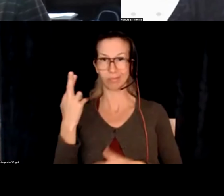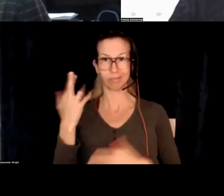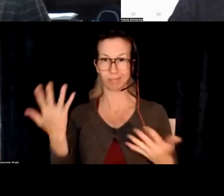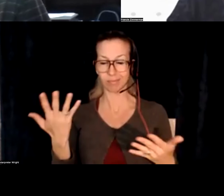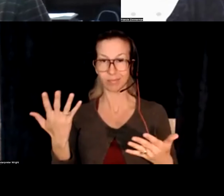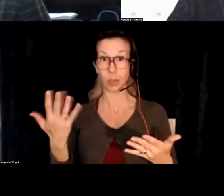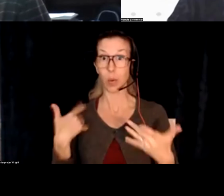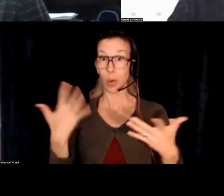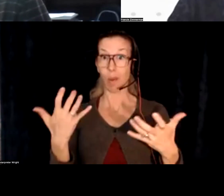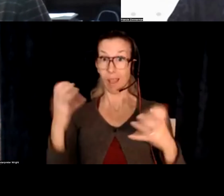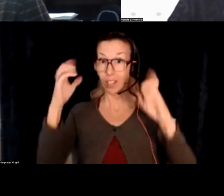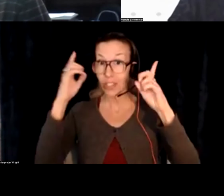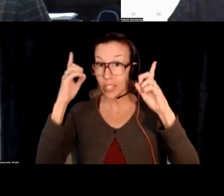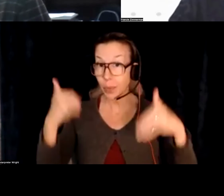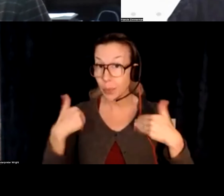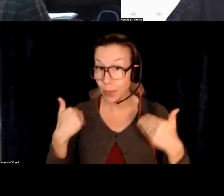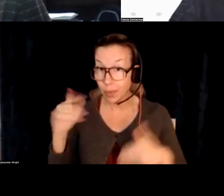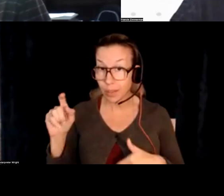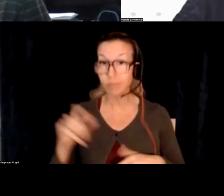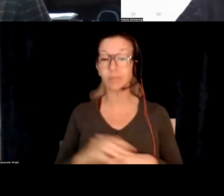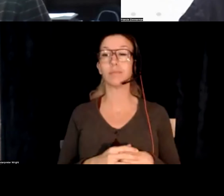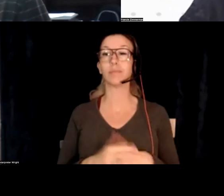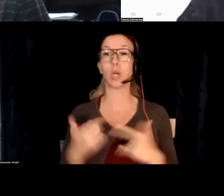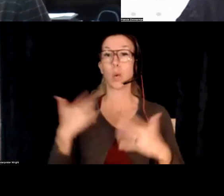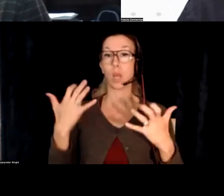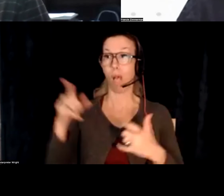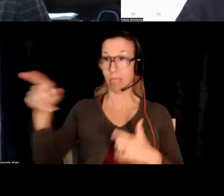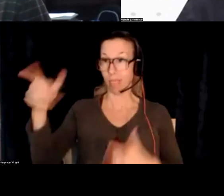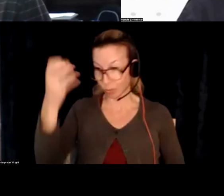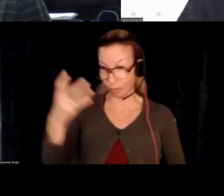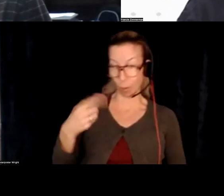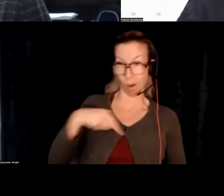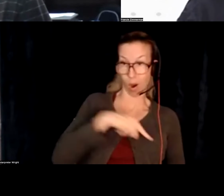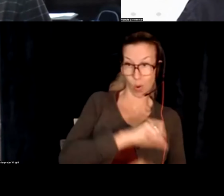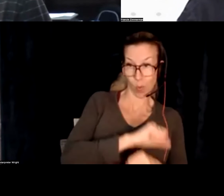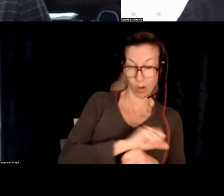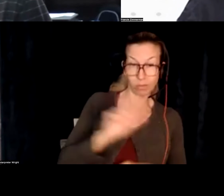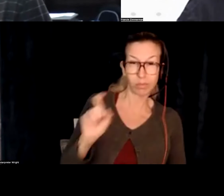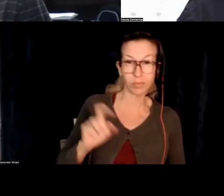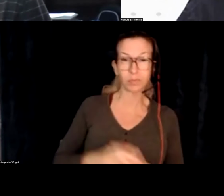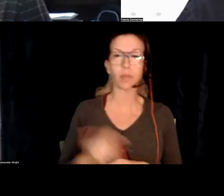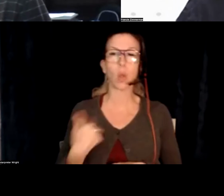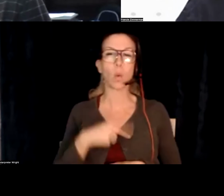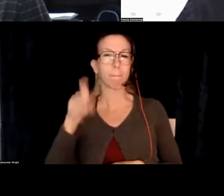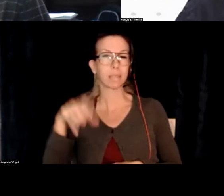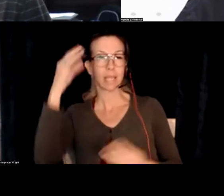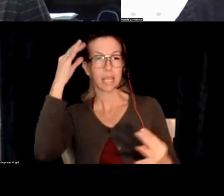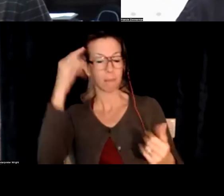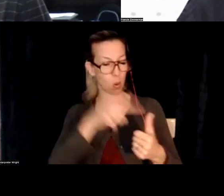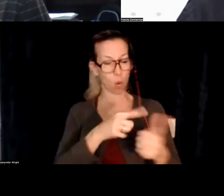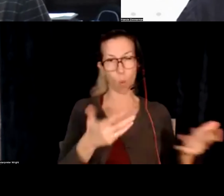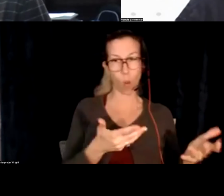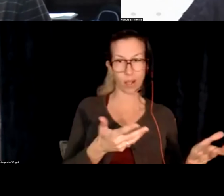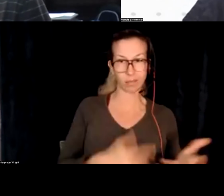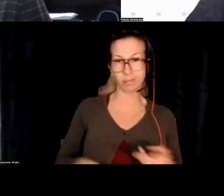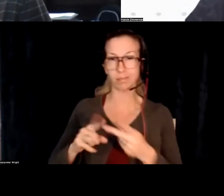want to educate youth? Is it that we want them to inform our work? So you really have to think about the what and the why of your youth